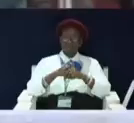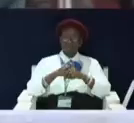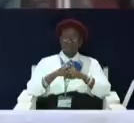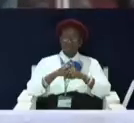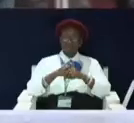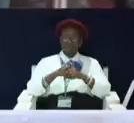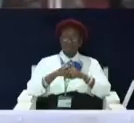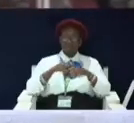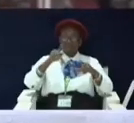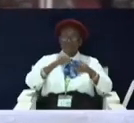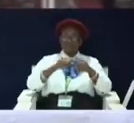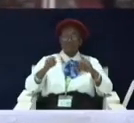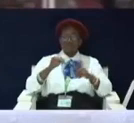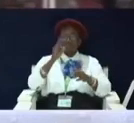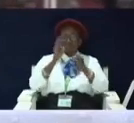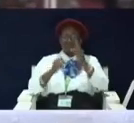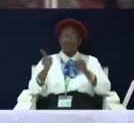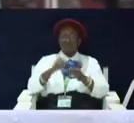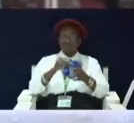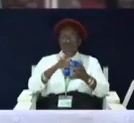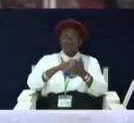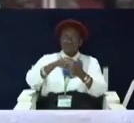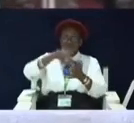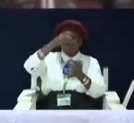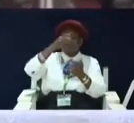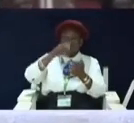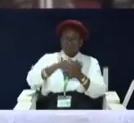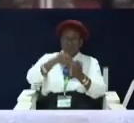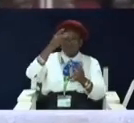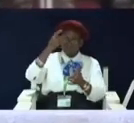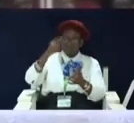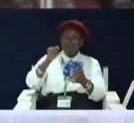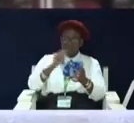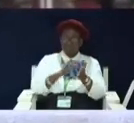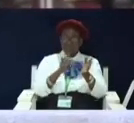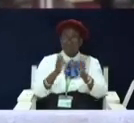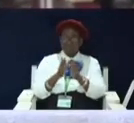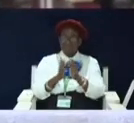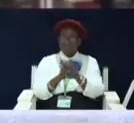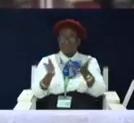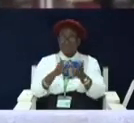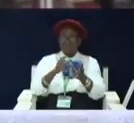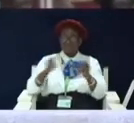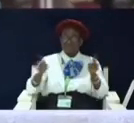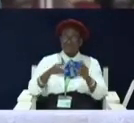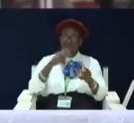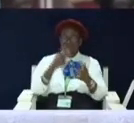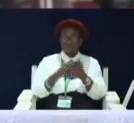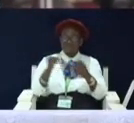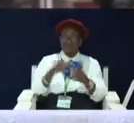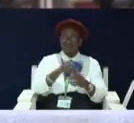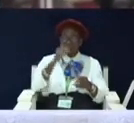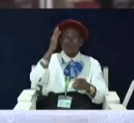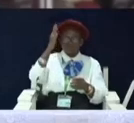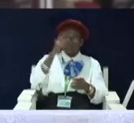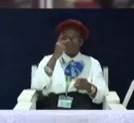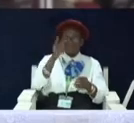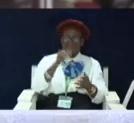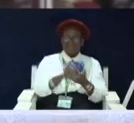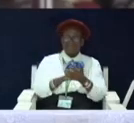But if you study the Bible very well, to ba wa se soju sunuku we ko bibeli, you discover that